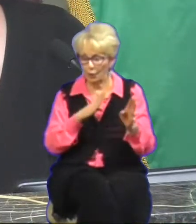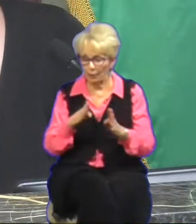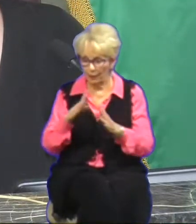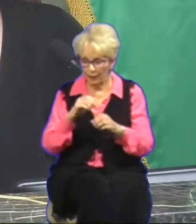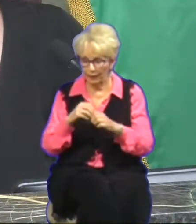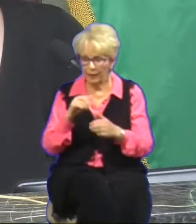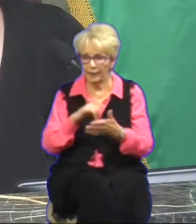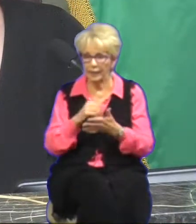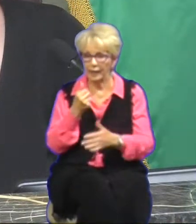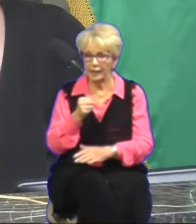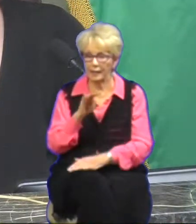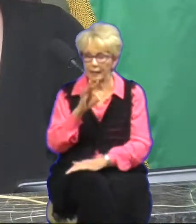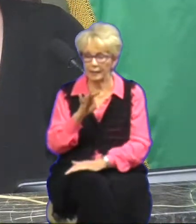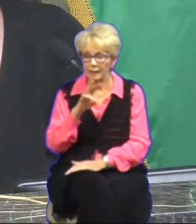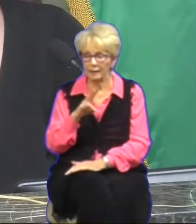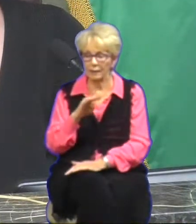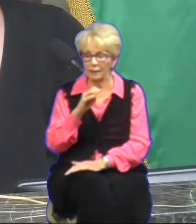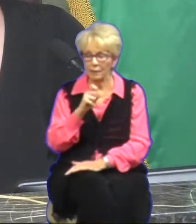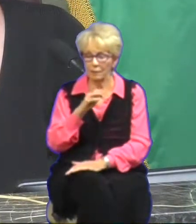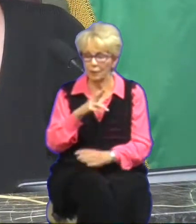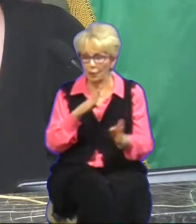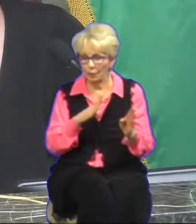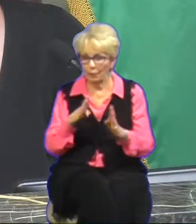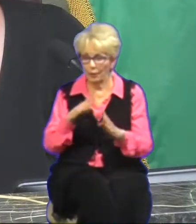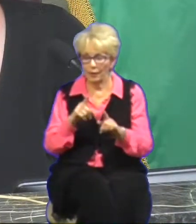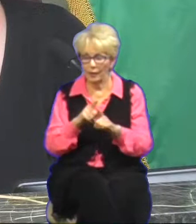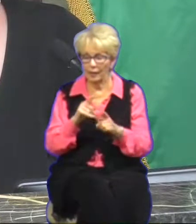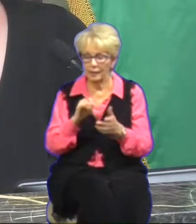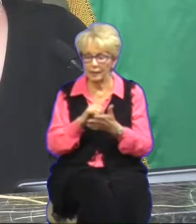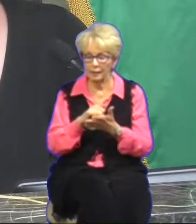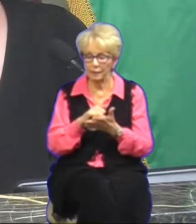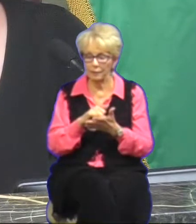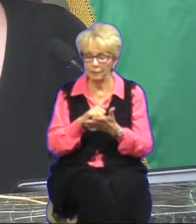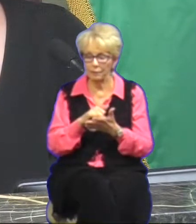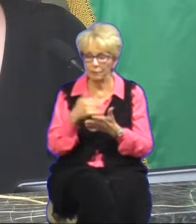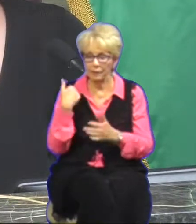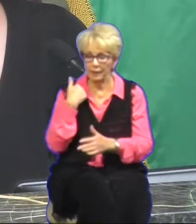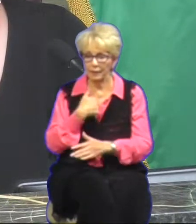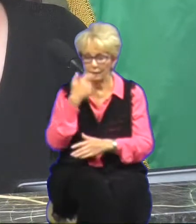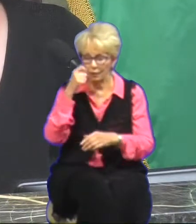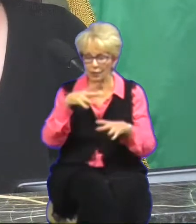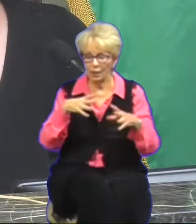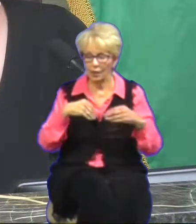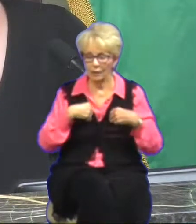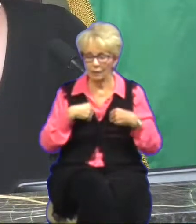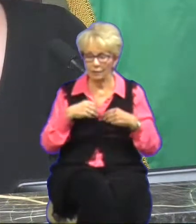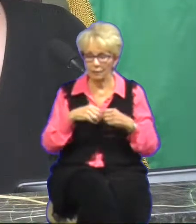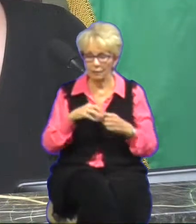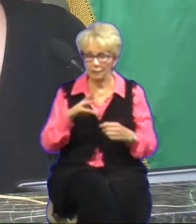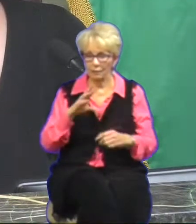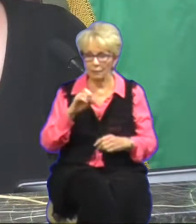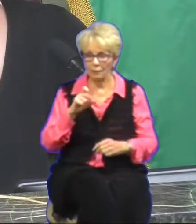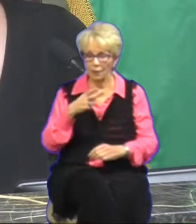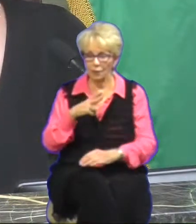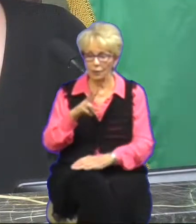in the 1997 master plan, as well as the one that we just adopted in March of